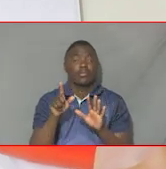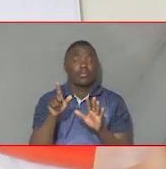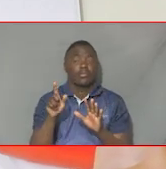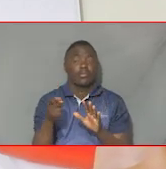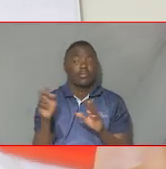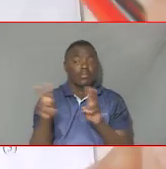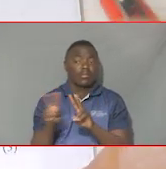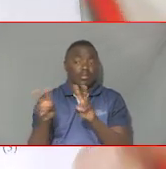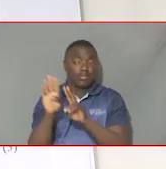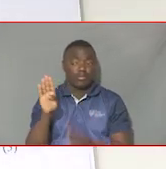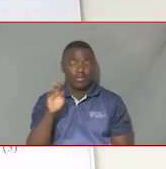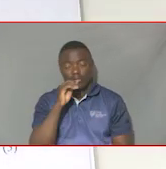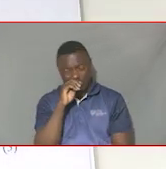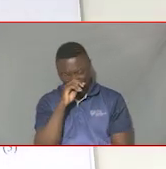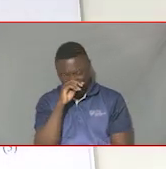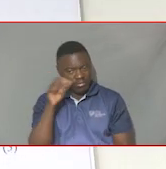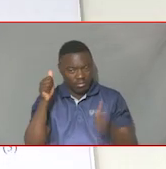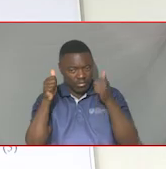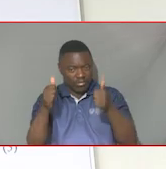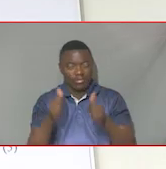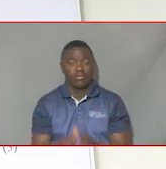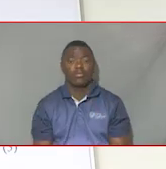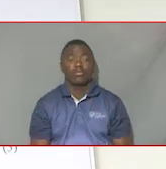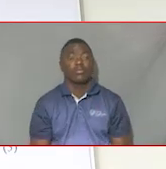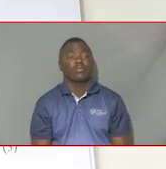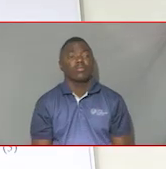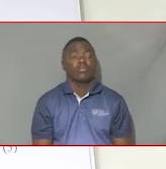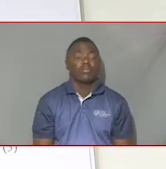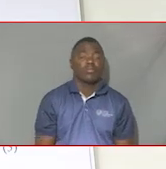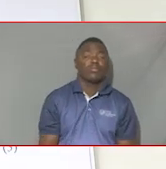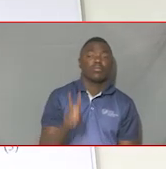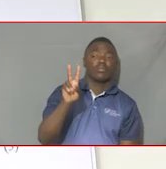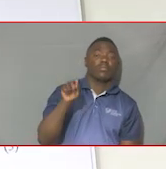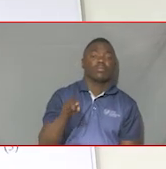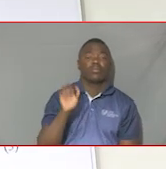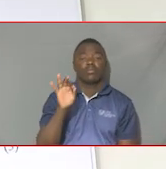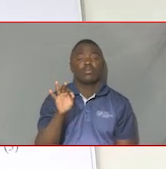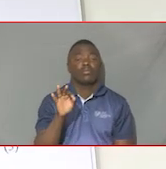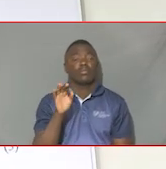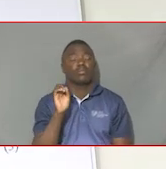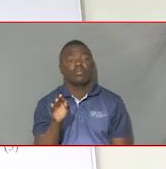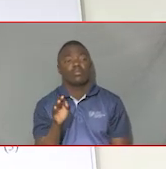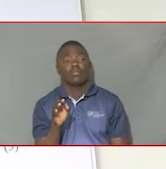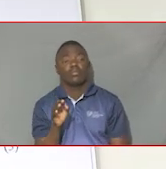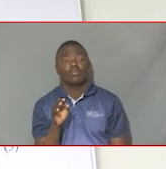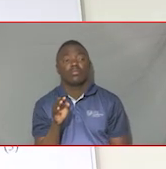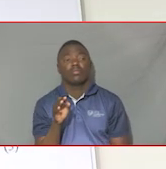B? Great. People, yeah, we can say in 2.3, if the farmer sells a 5-liter container of milk for